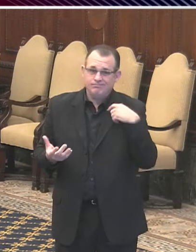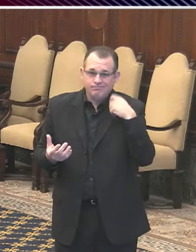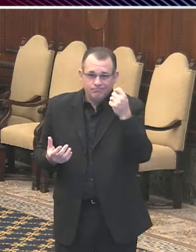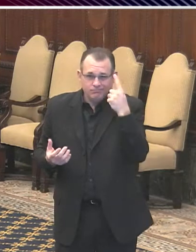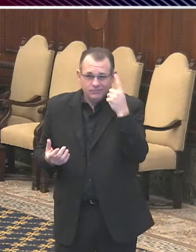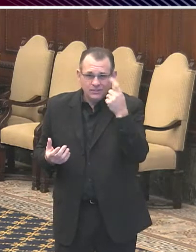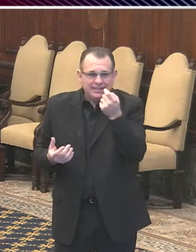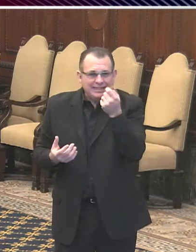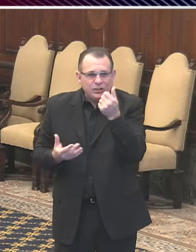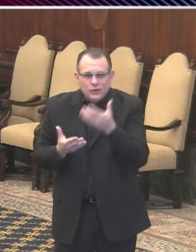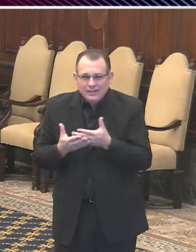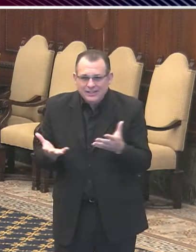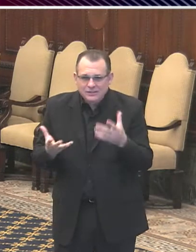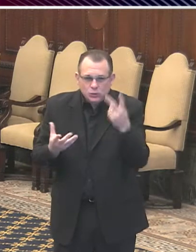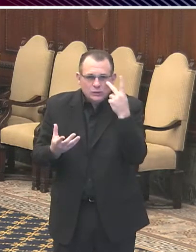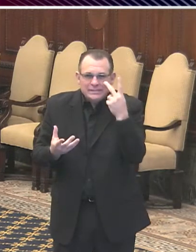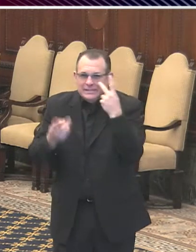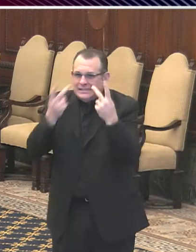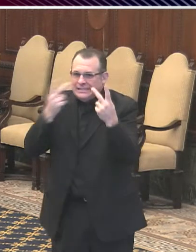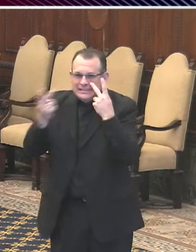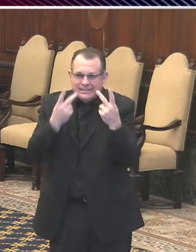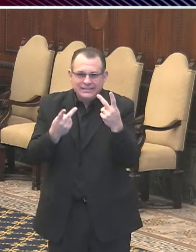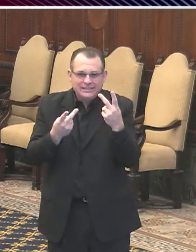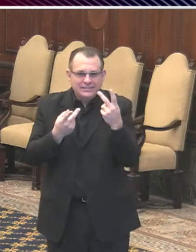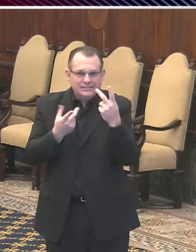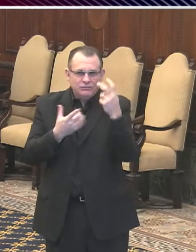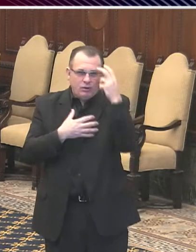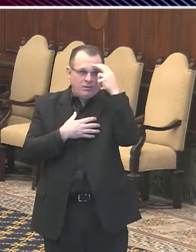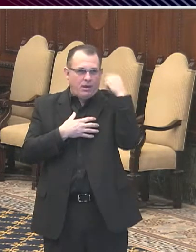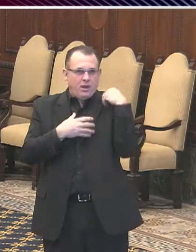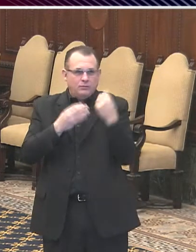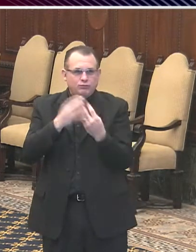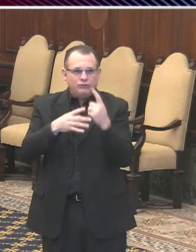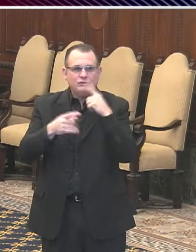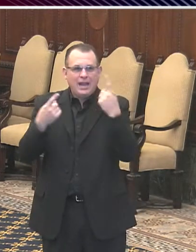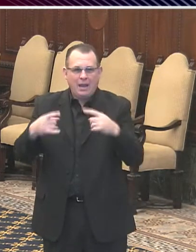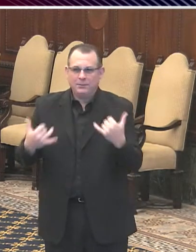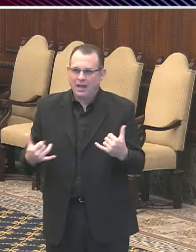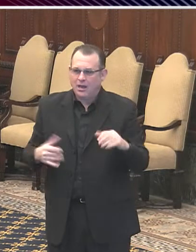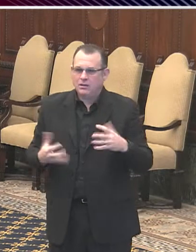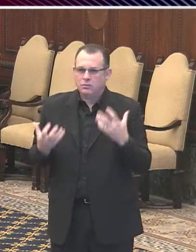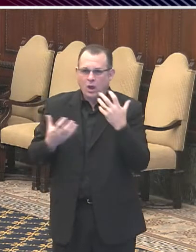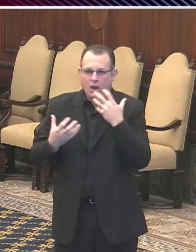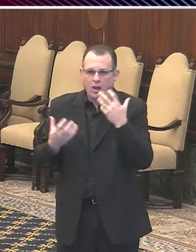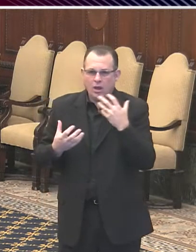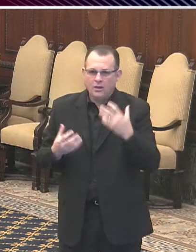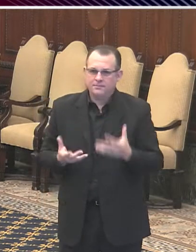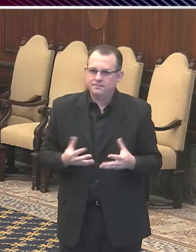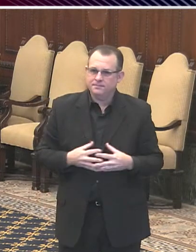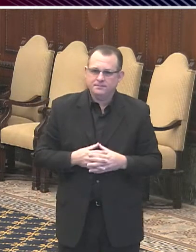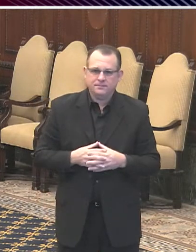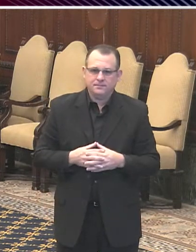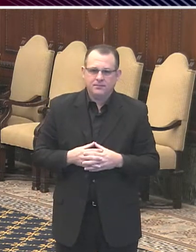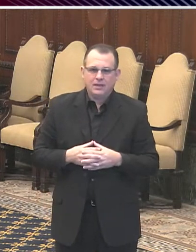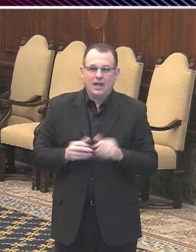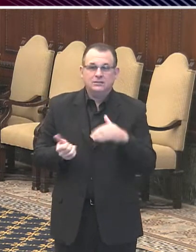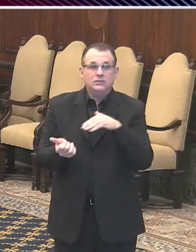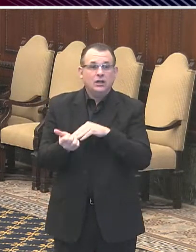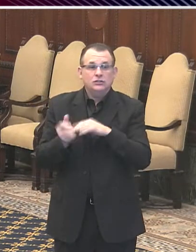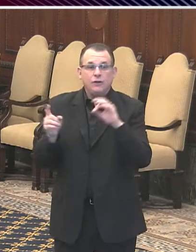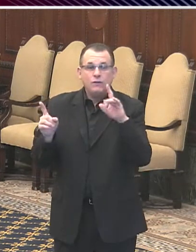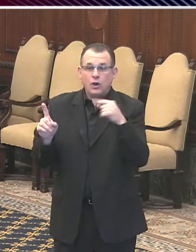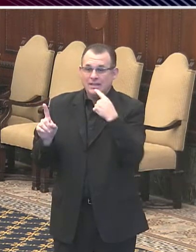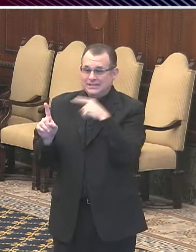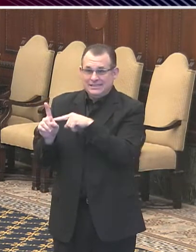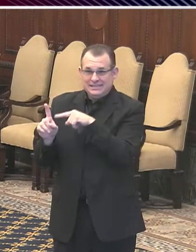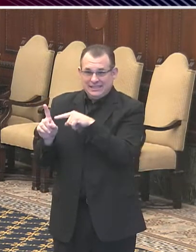a much needed reminder to me that spring is actually here. And as Dr. Farley referenced, this season